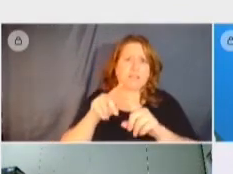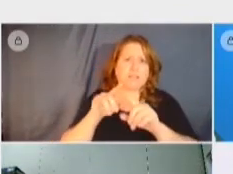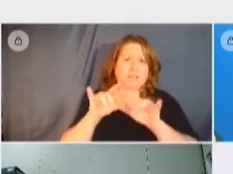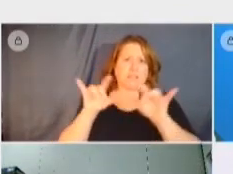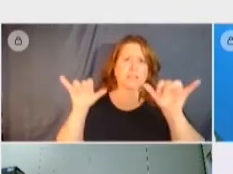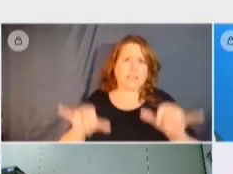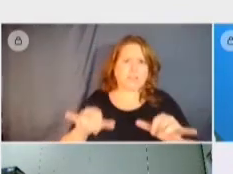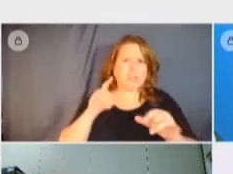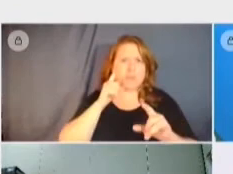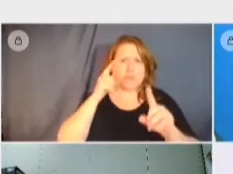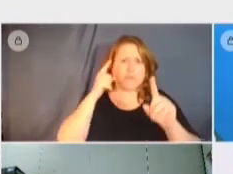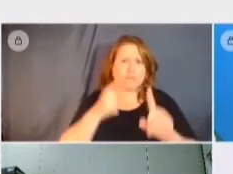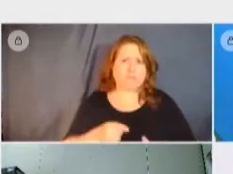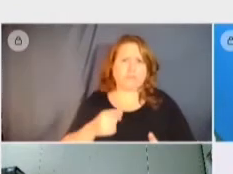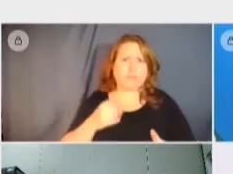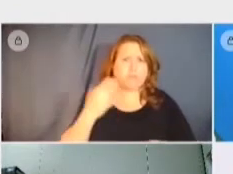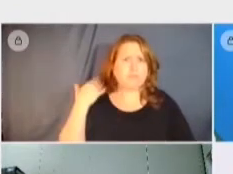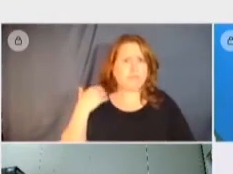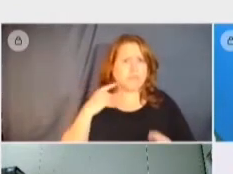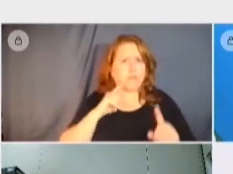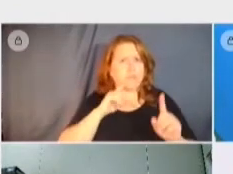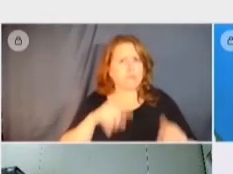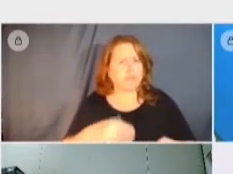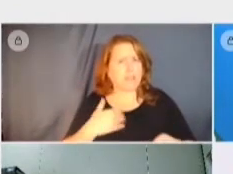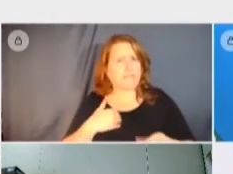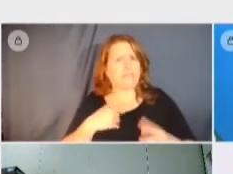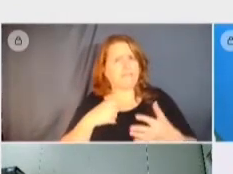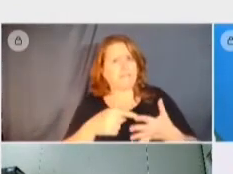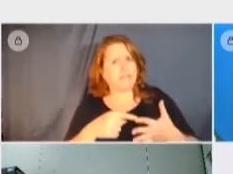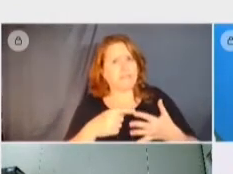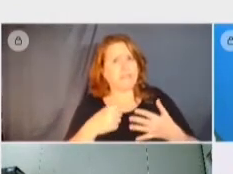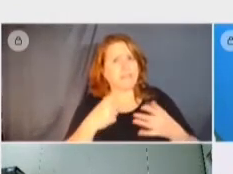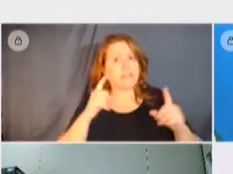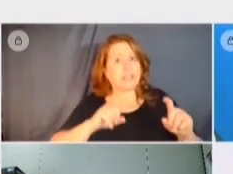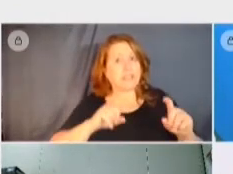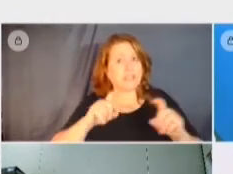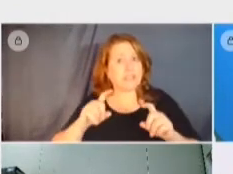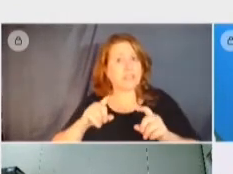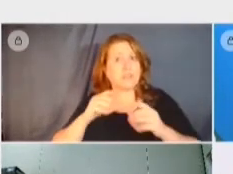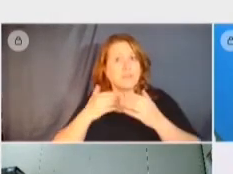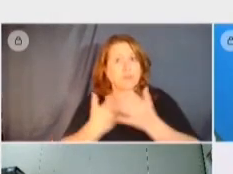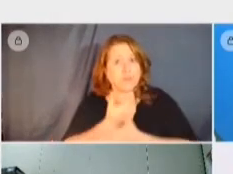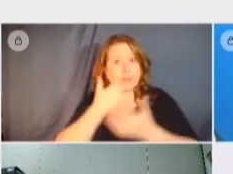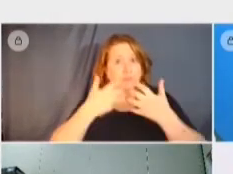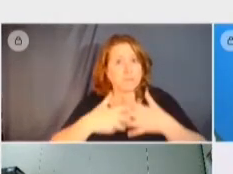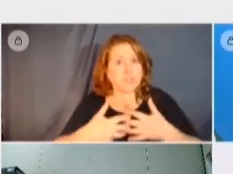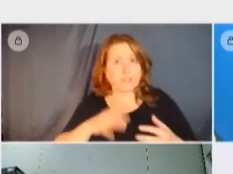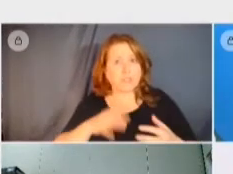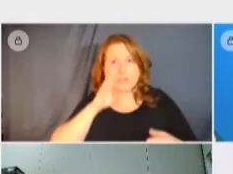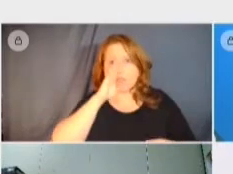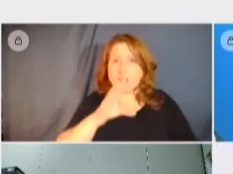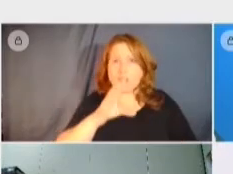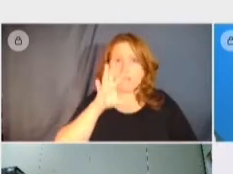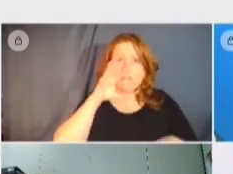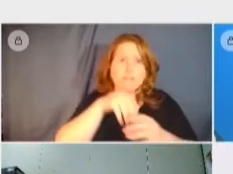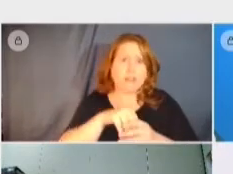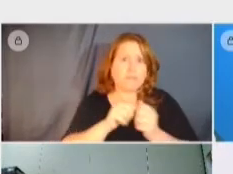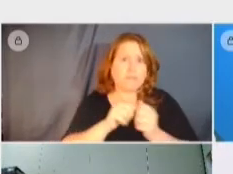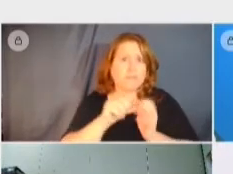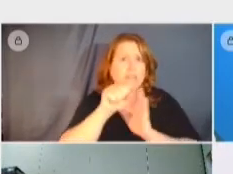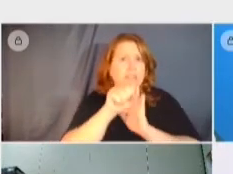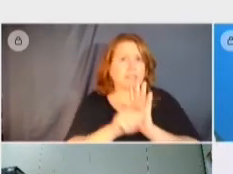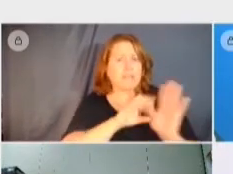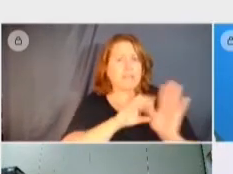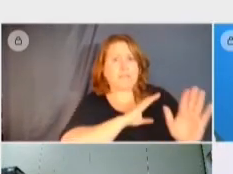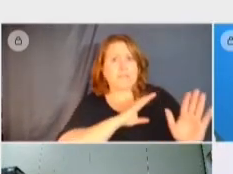unit report, acceptance testing of all new machines is done with the direct involvement and supervision of state board staff without any vendor